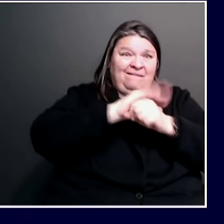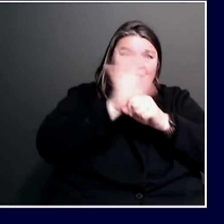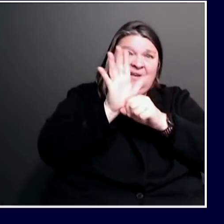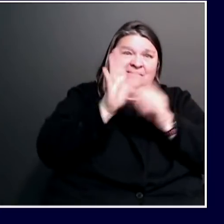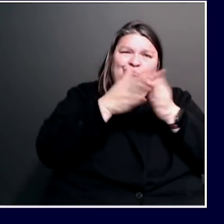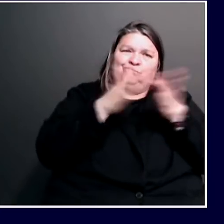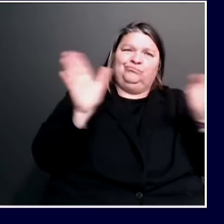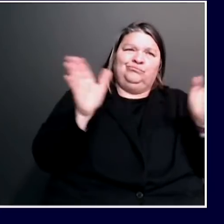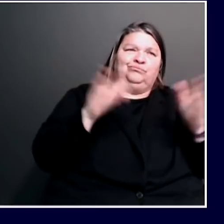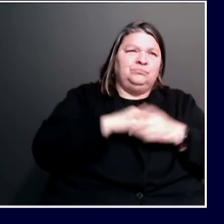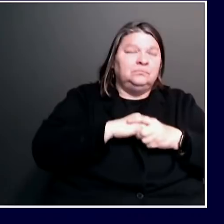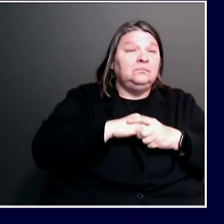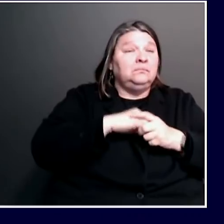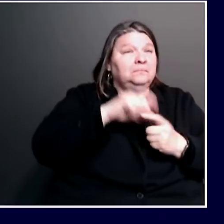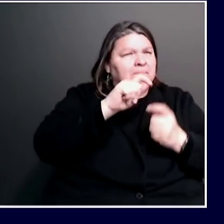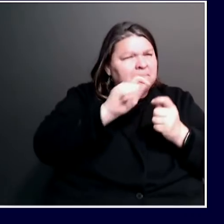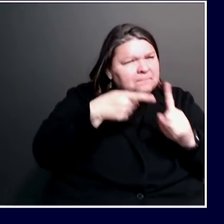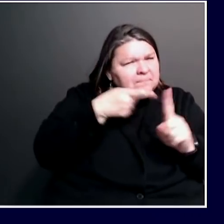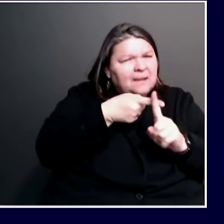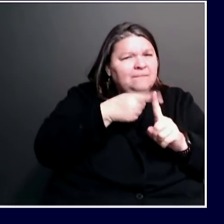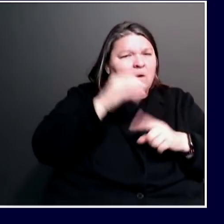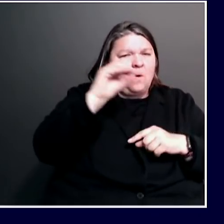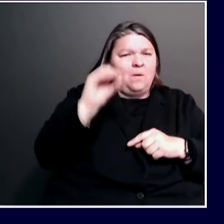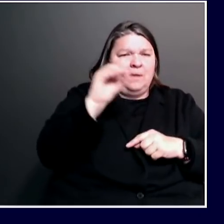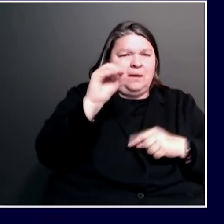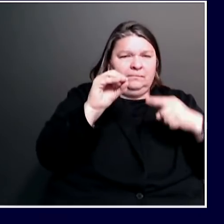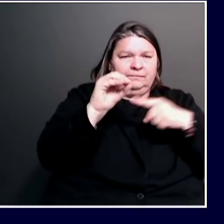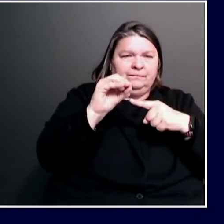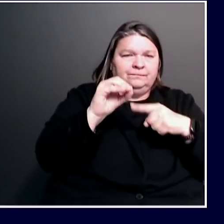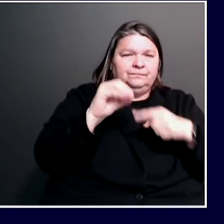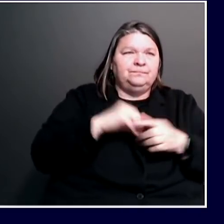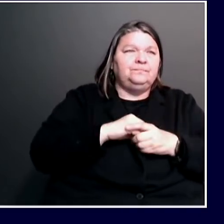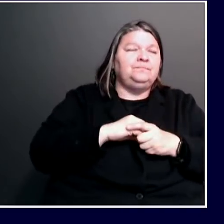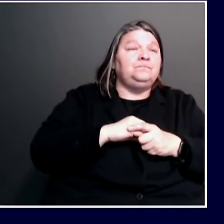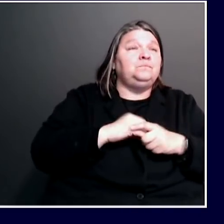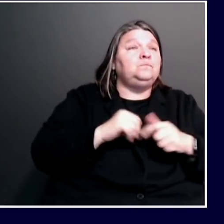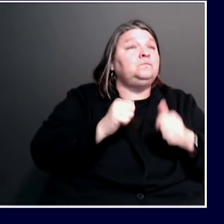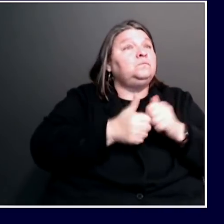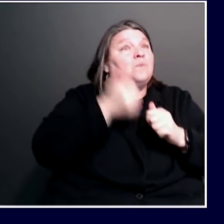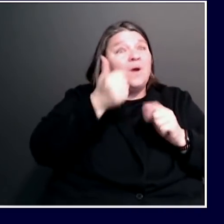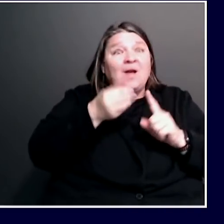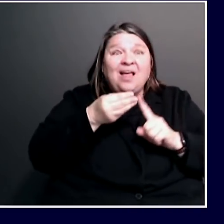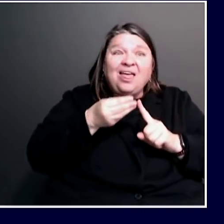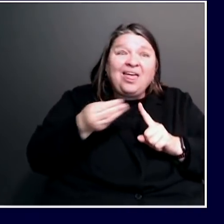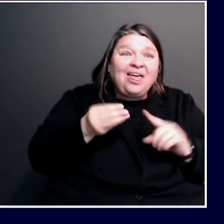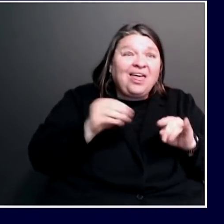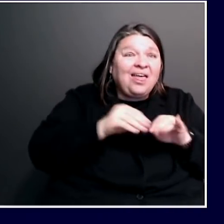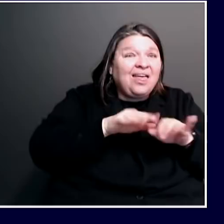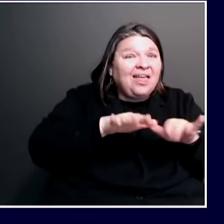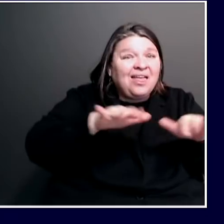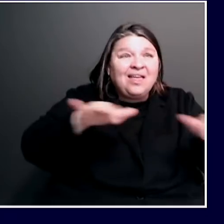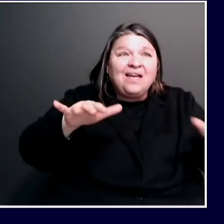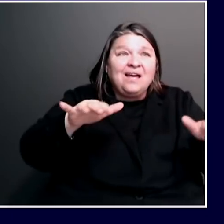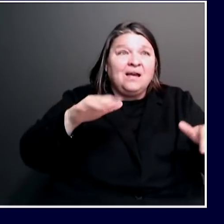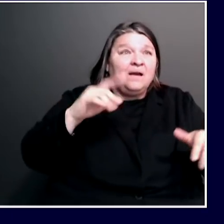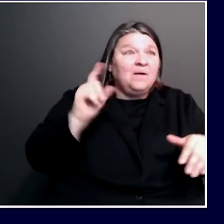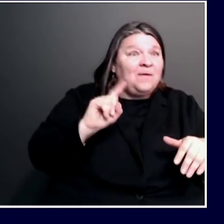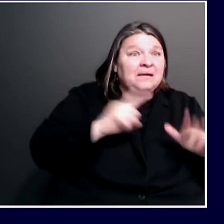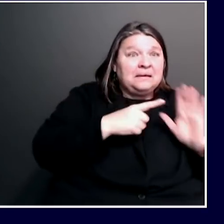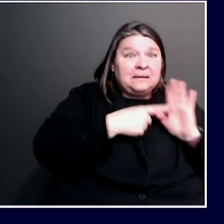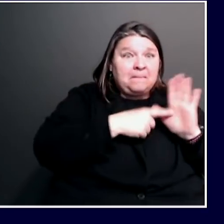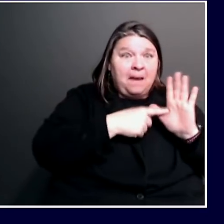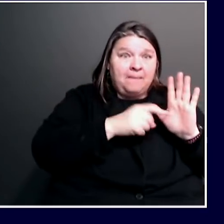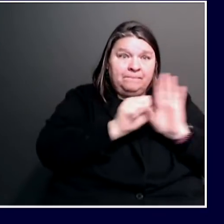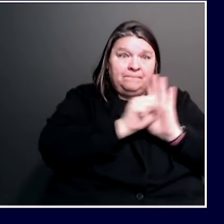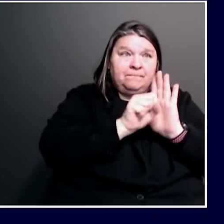particular, is that the majority of transmission happens in the 2 days before people have symptoms and the